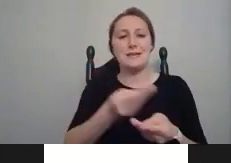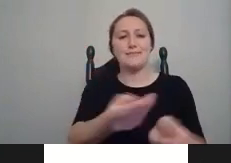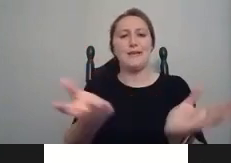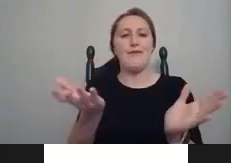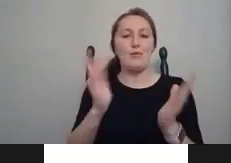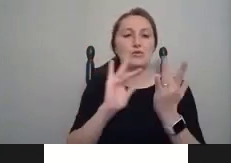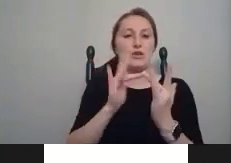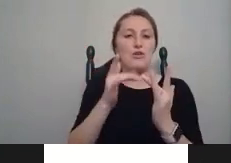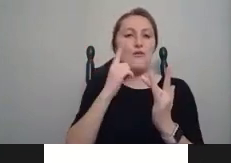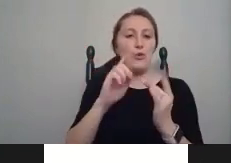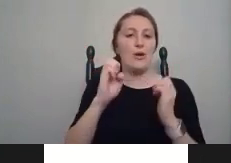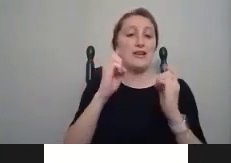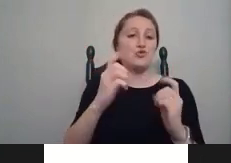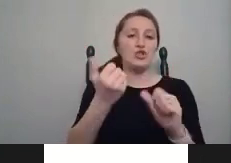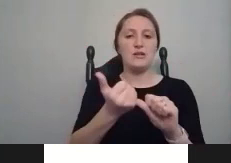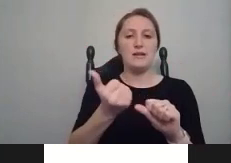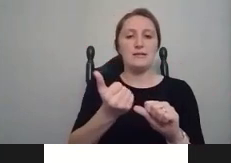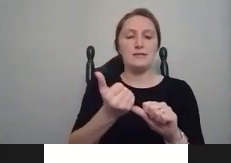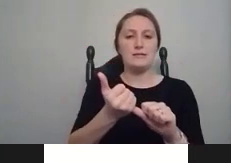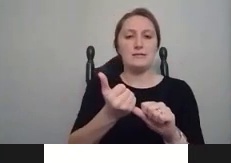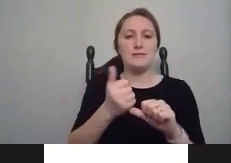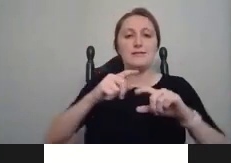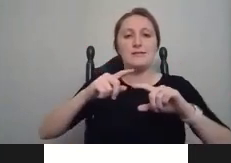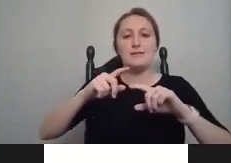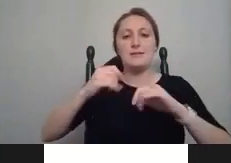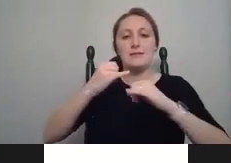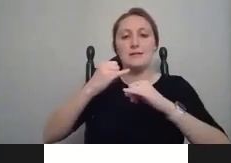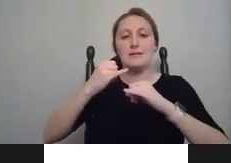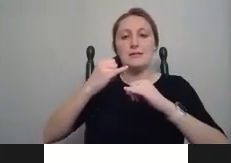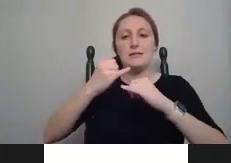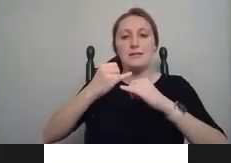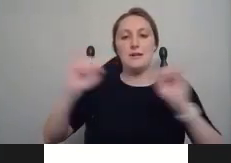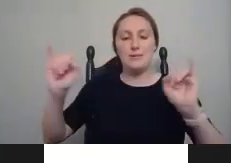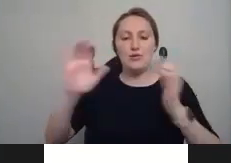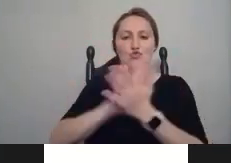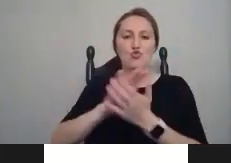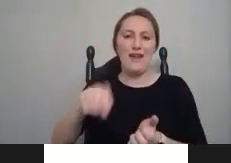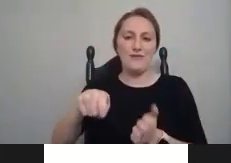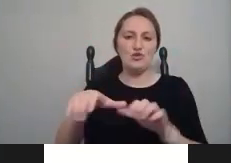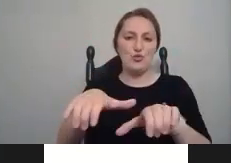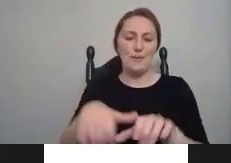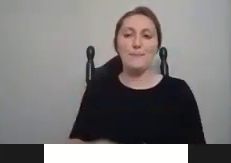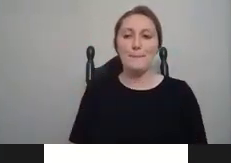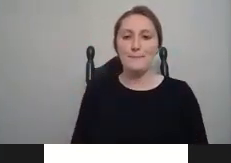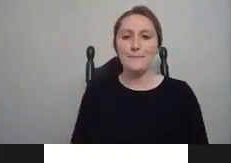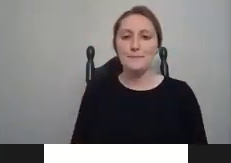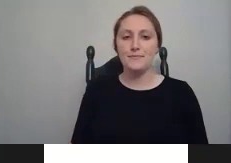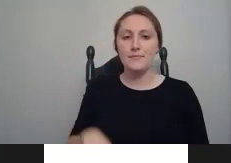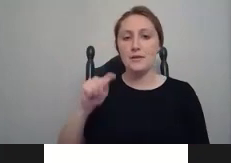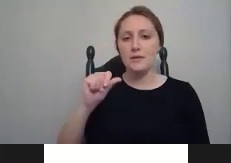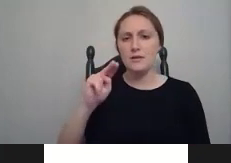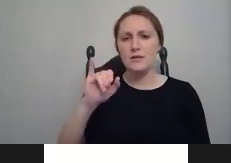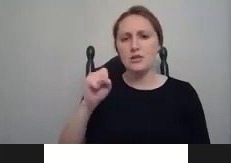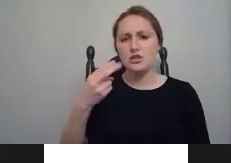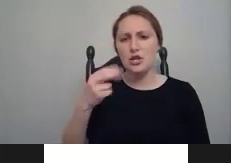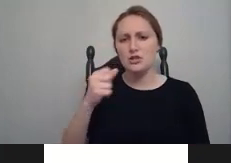to educational aides. Independently, schools would have to do so. All right, Tanisha, can you put that on the list, please,